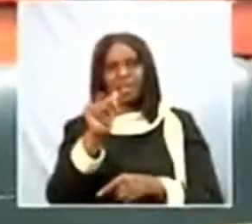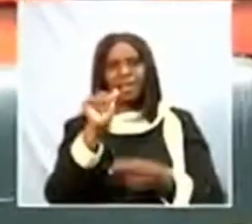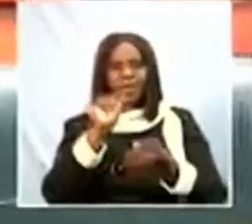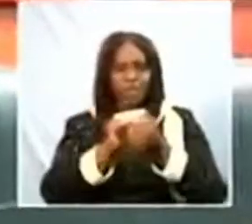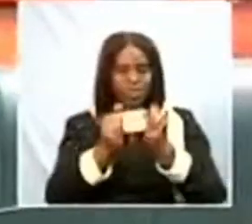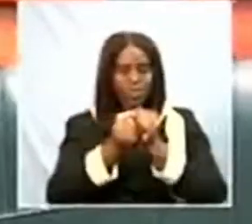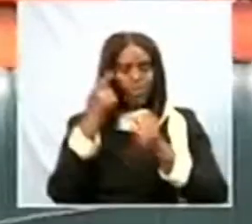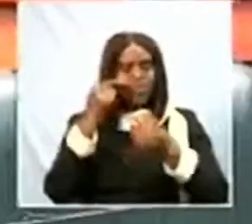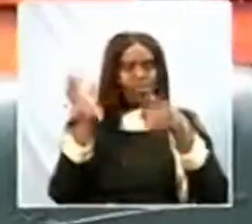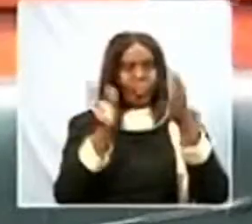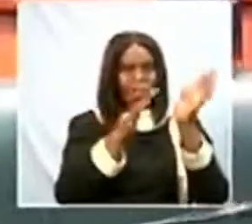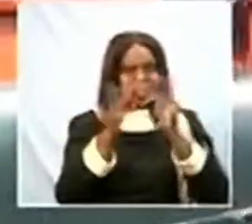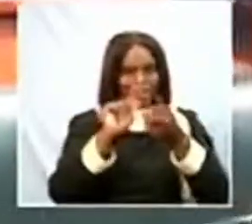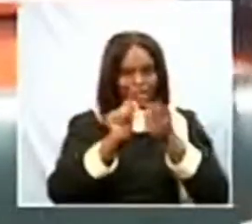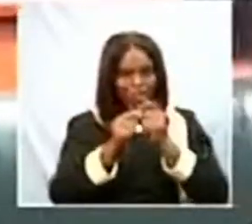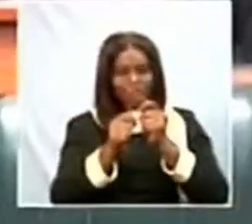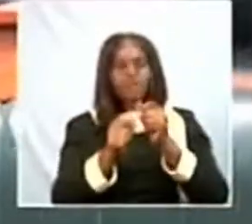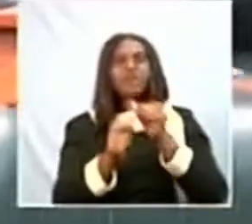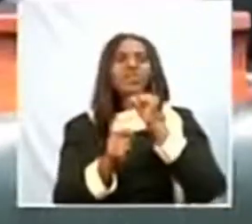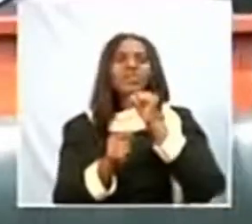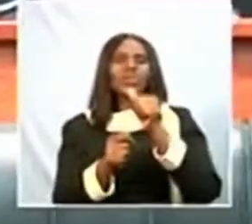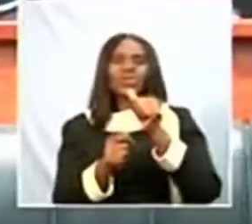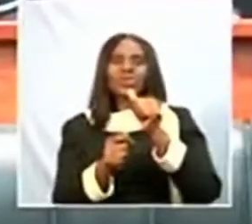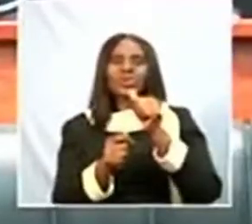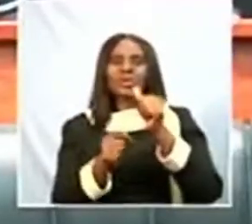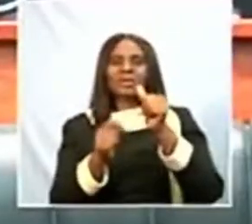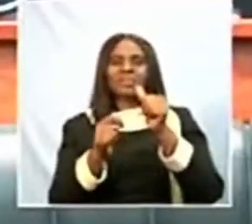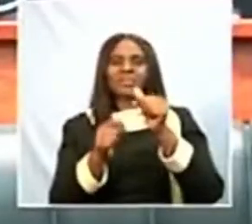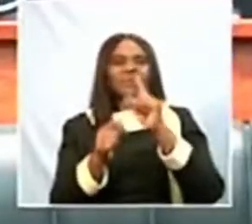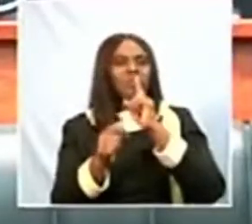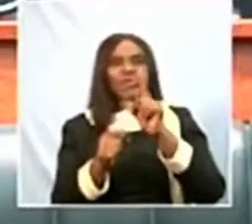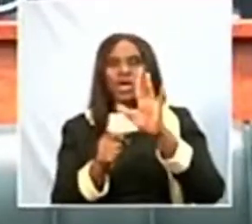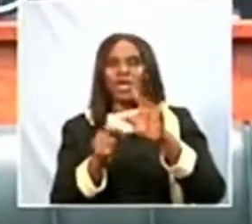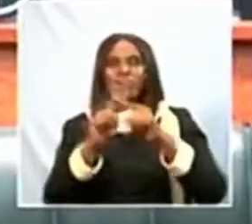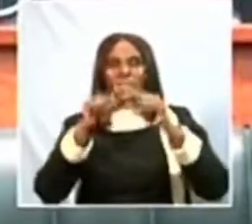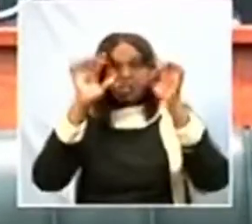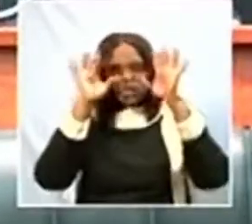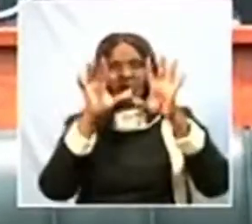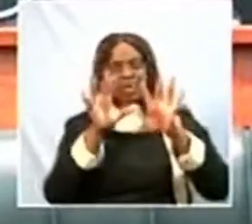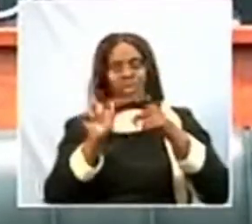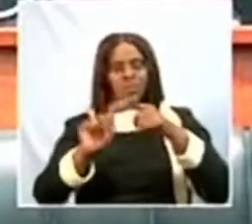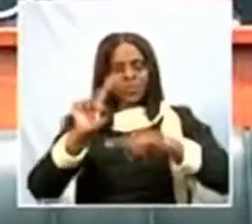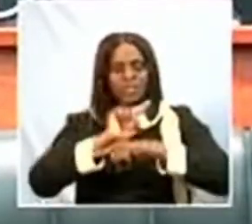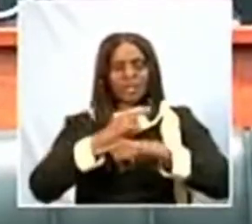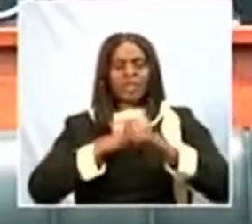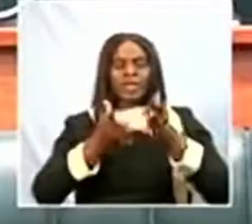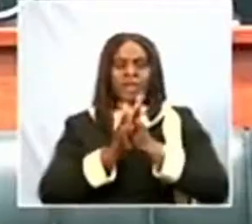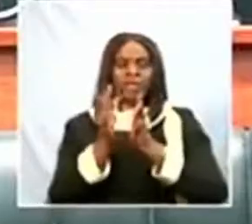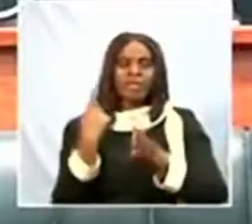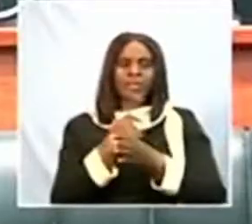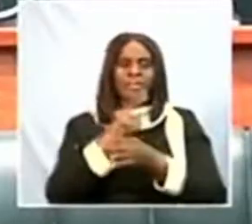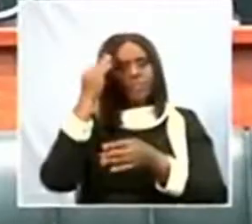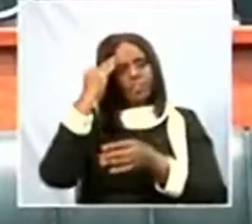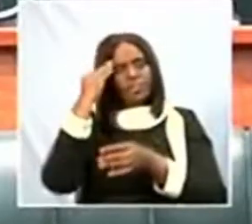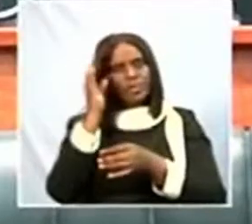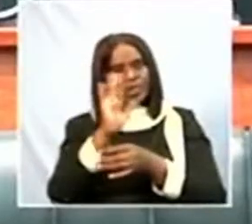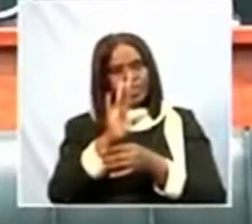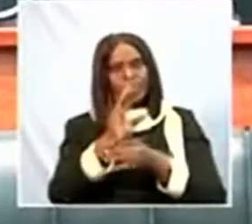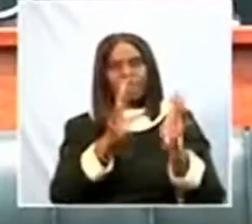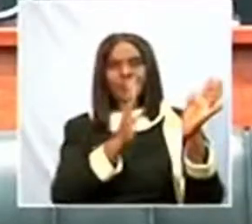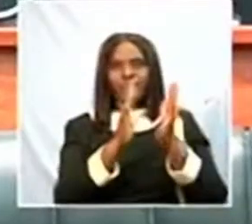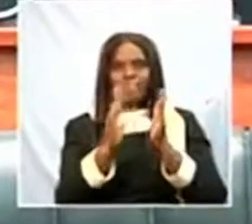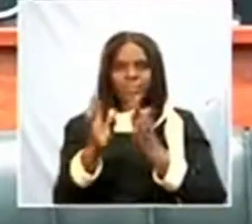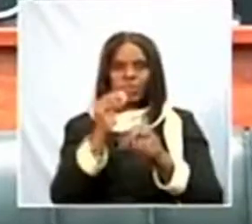of climate change are no longer a distant threat but a harsh reality. Today, I urge this House to recognize the urgent need for